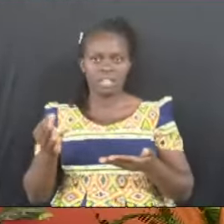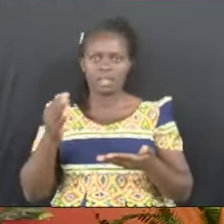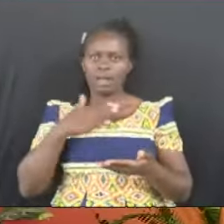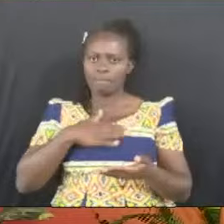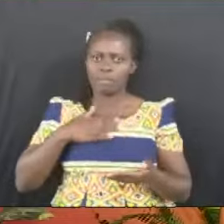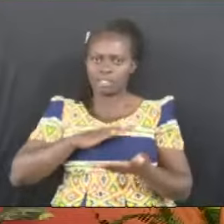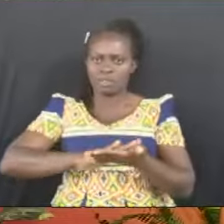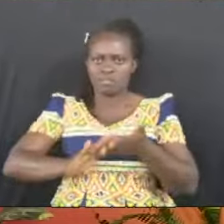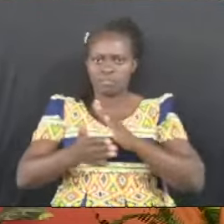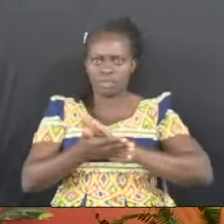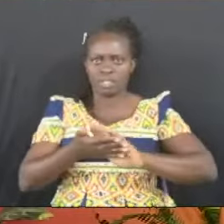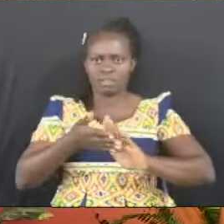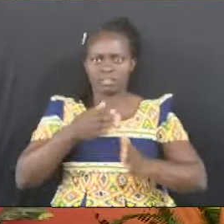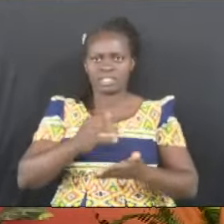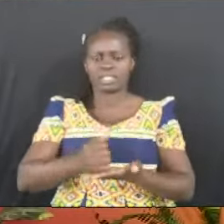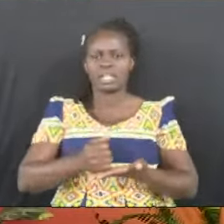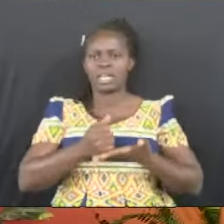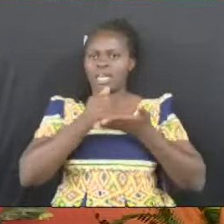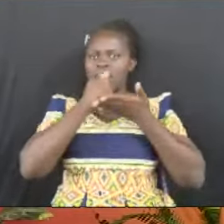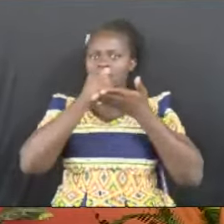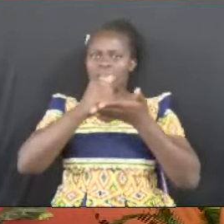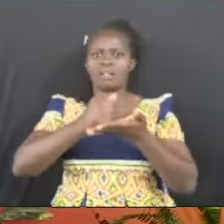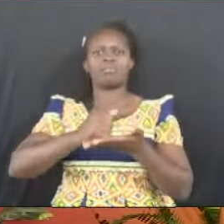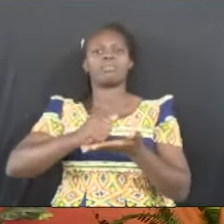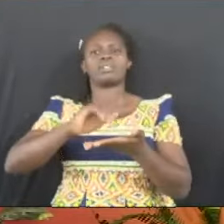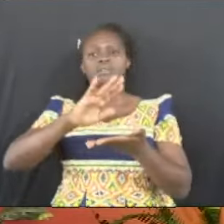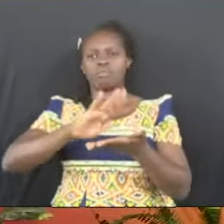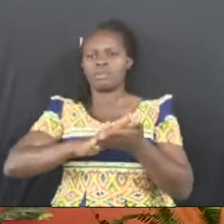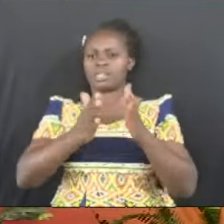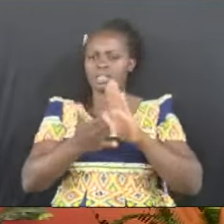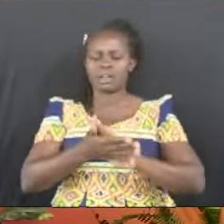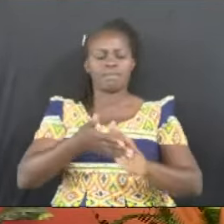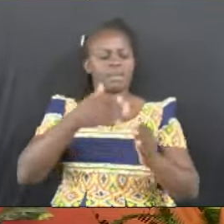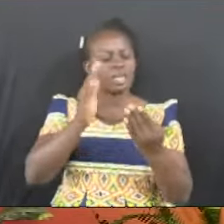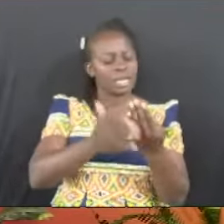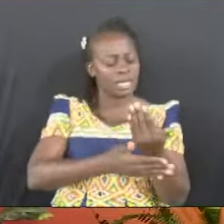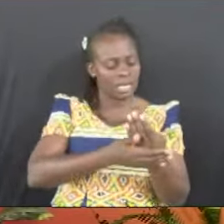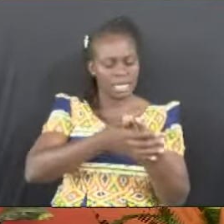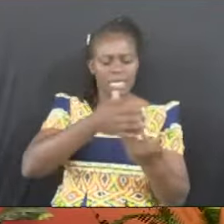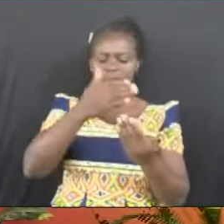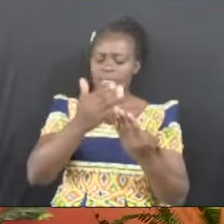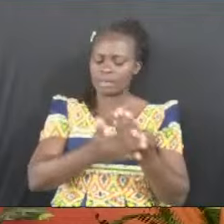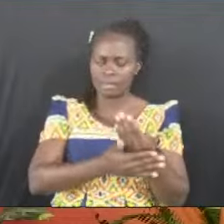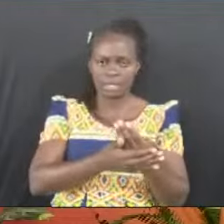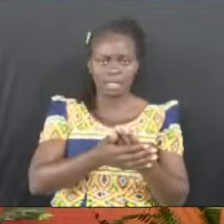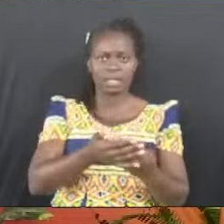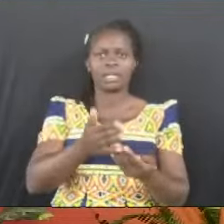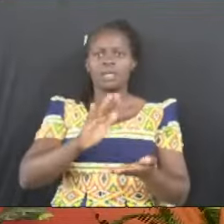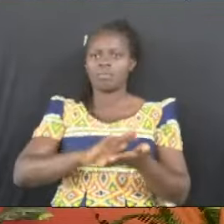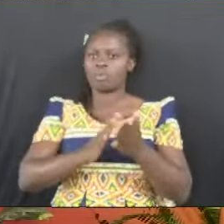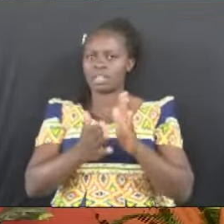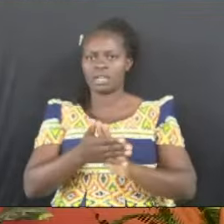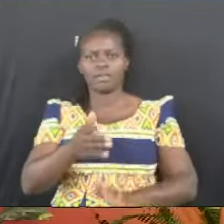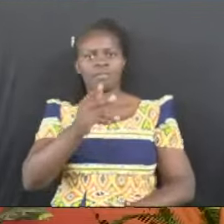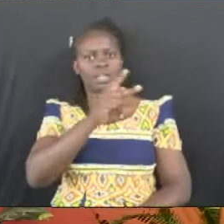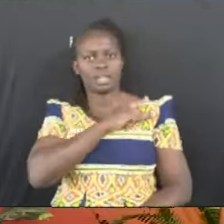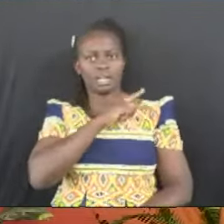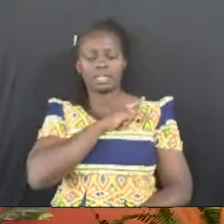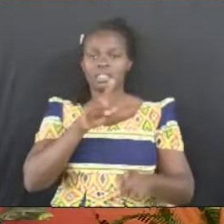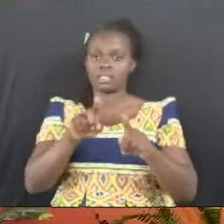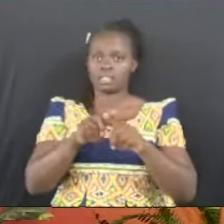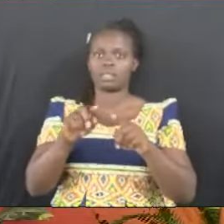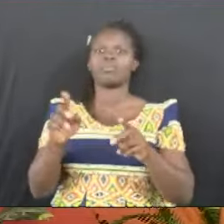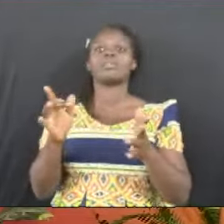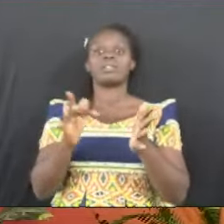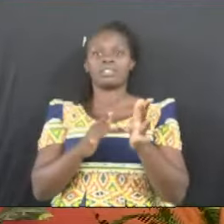Help us, Lord, to be as loving, as caring, as kind as Jesus our Lord. Help us to